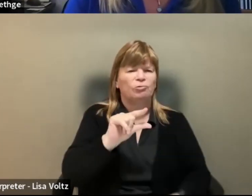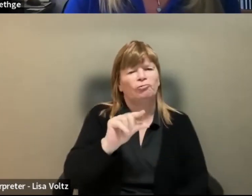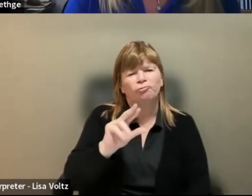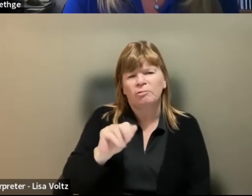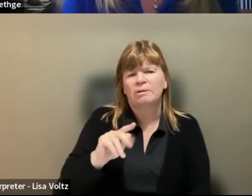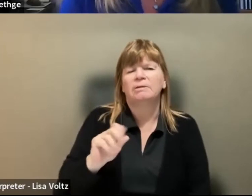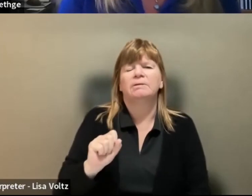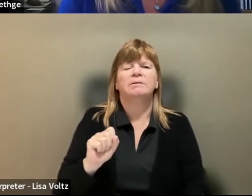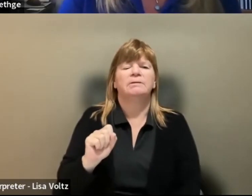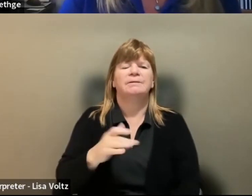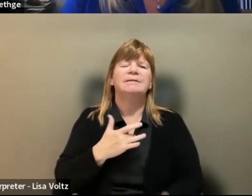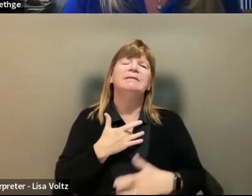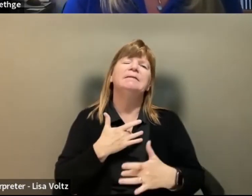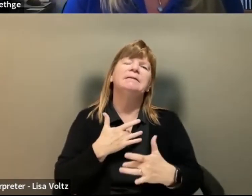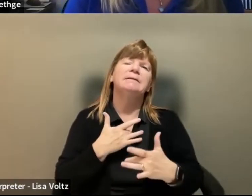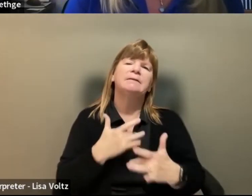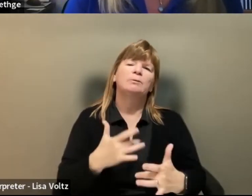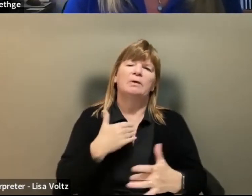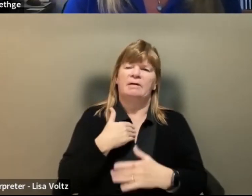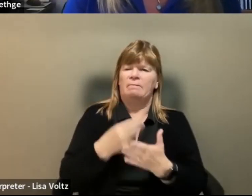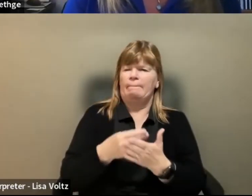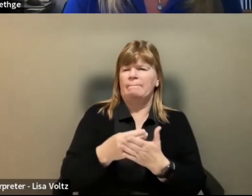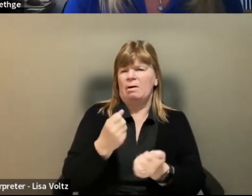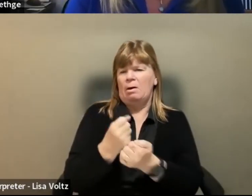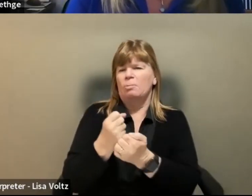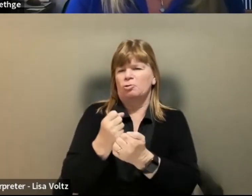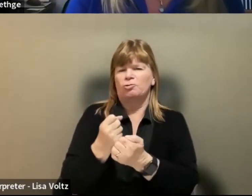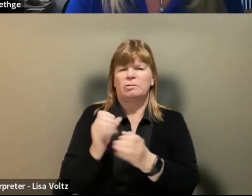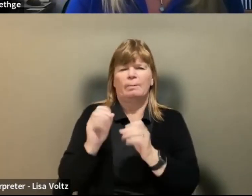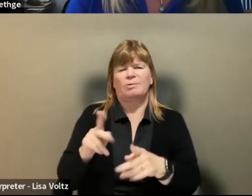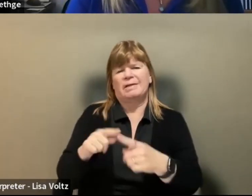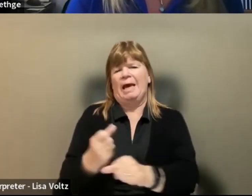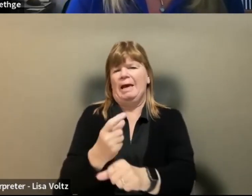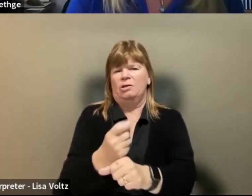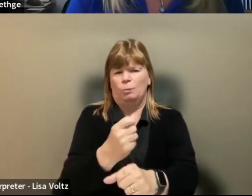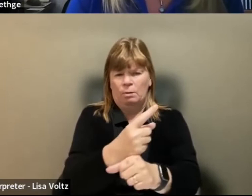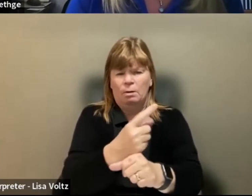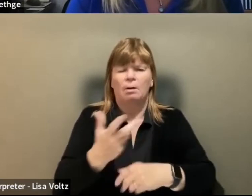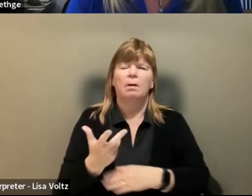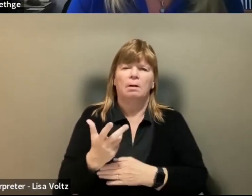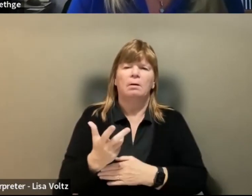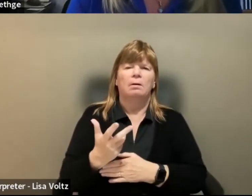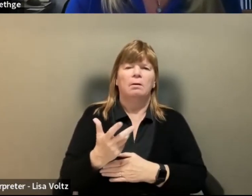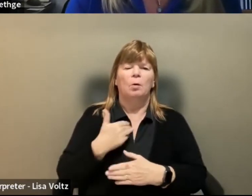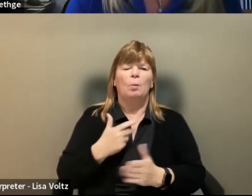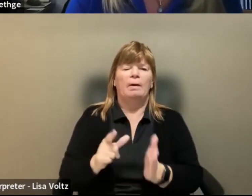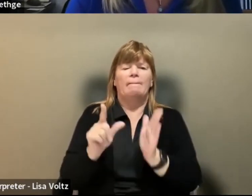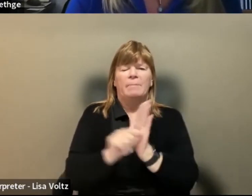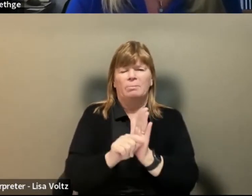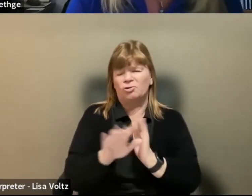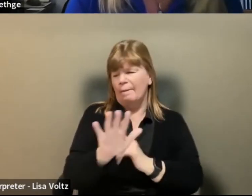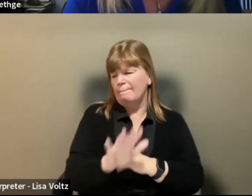typically have a funding opportunity cycle that's annual. So we actually publish usually